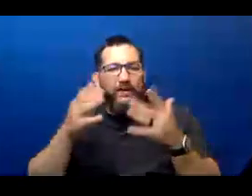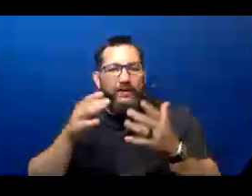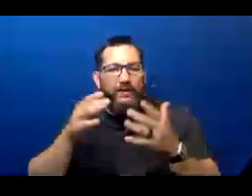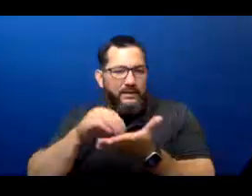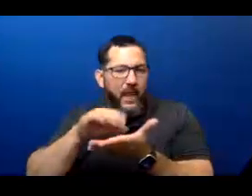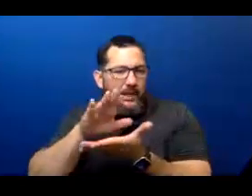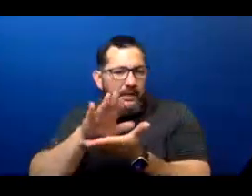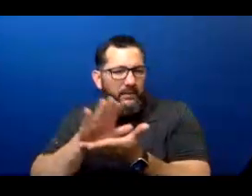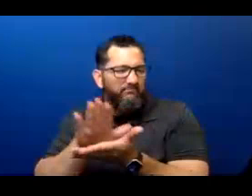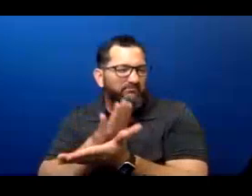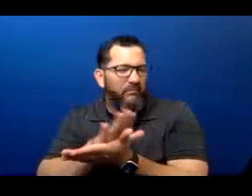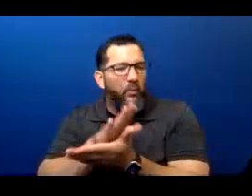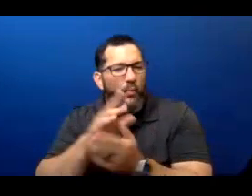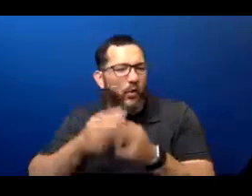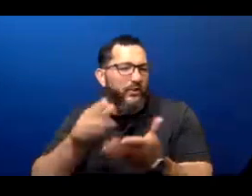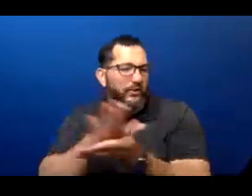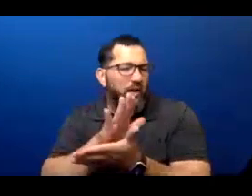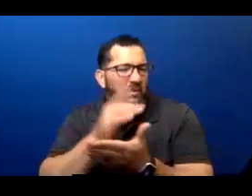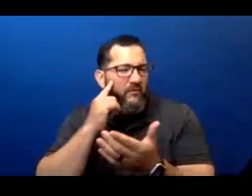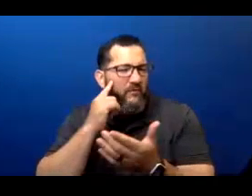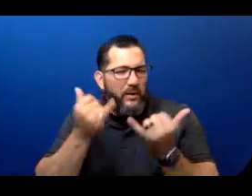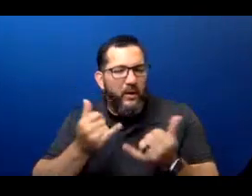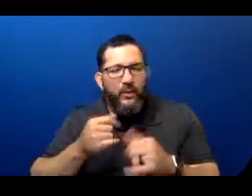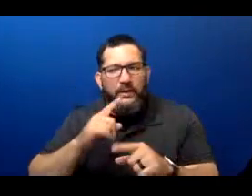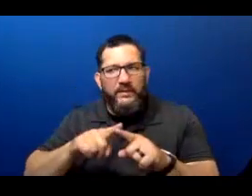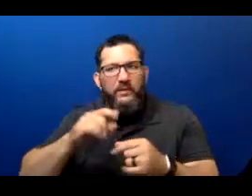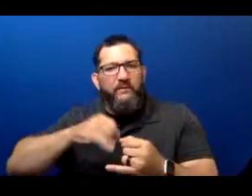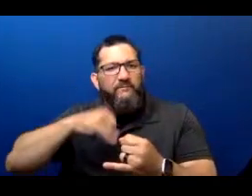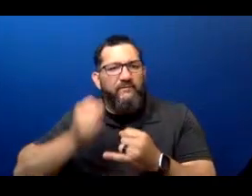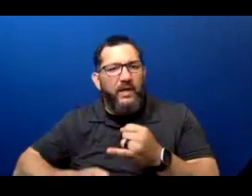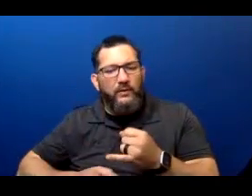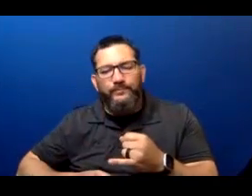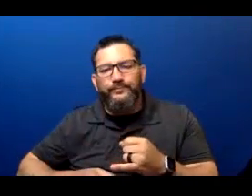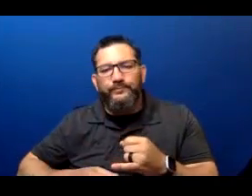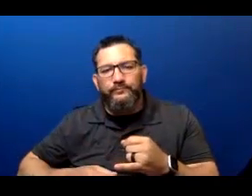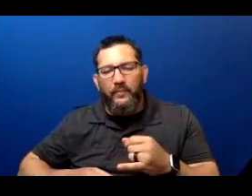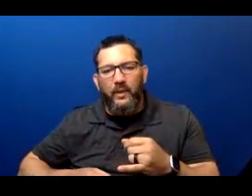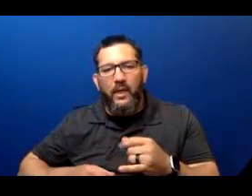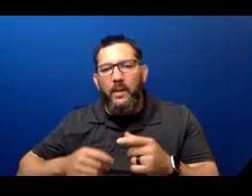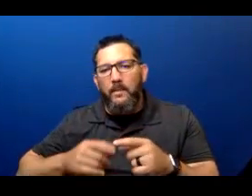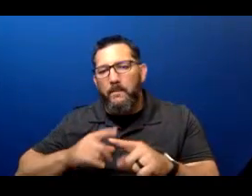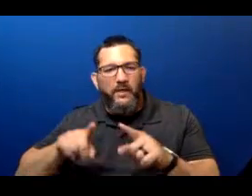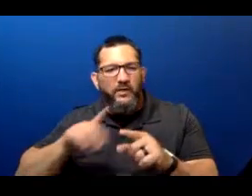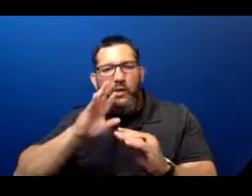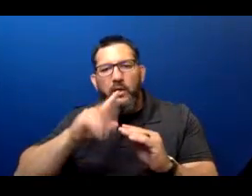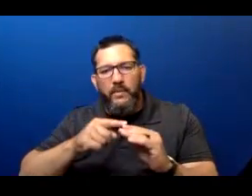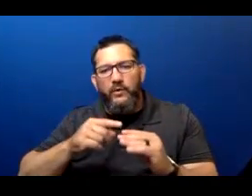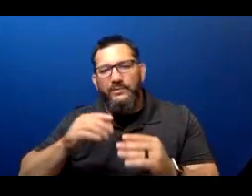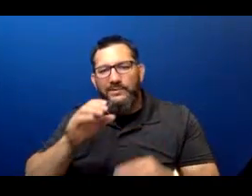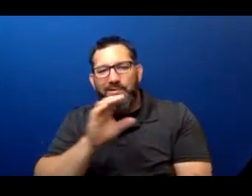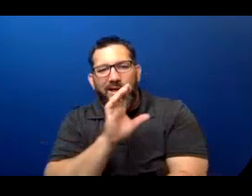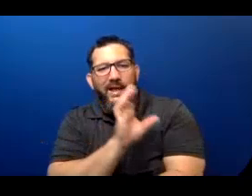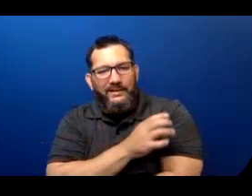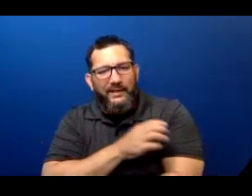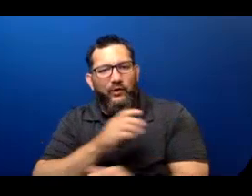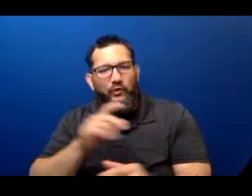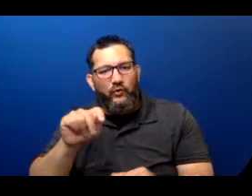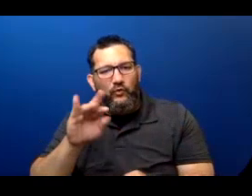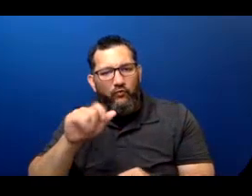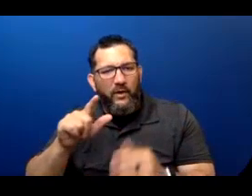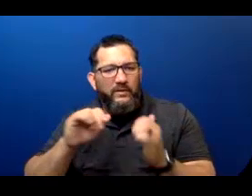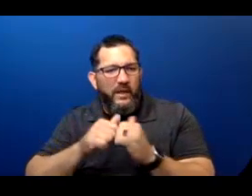document. We're going to just say document right now until we finalize it, that talks about clinical trials that can be shared. And